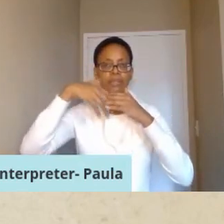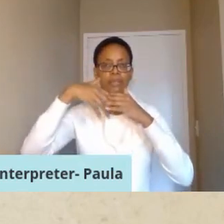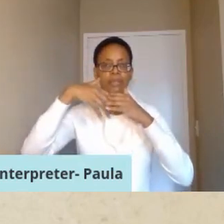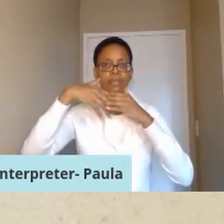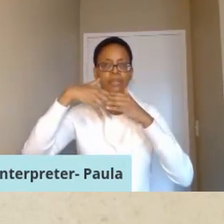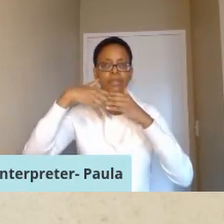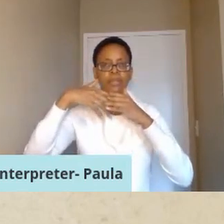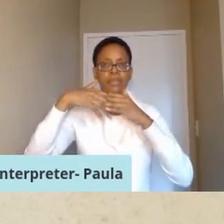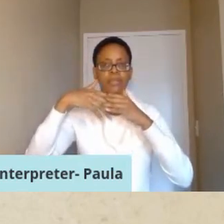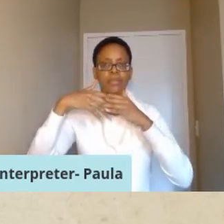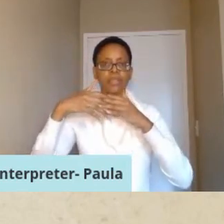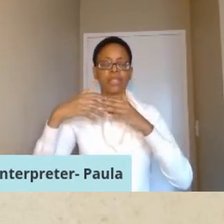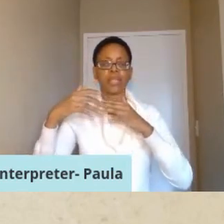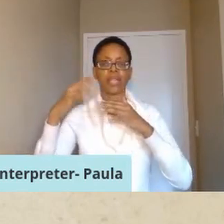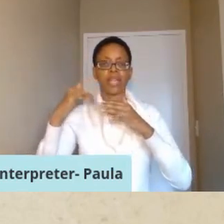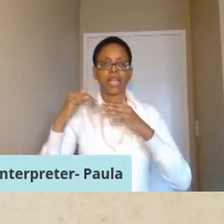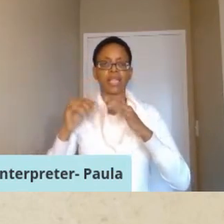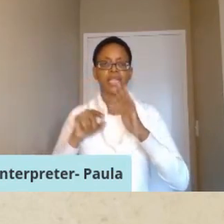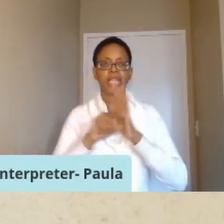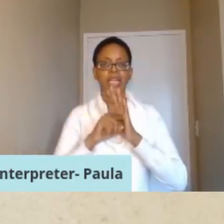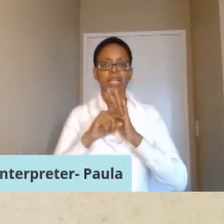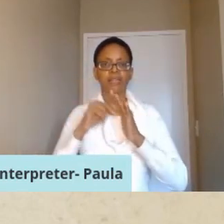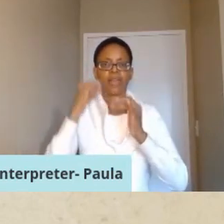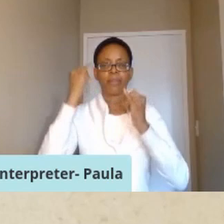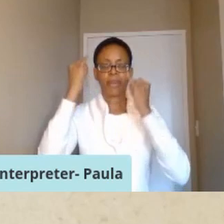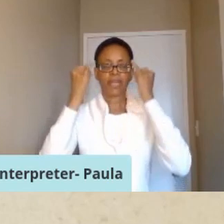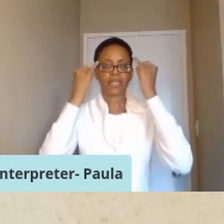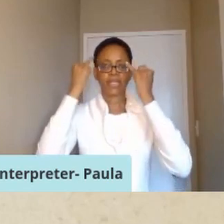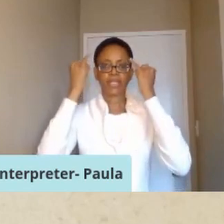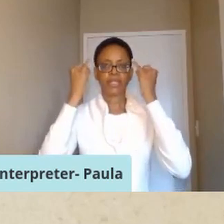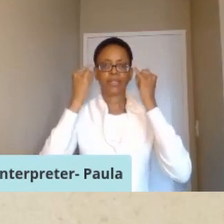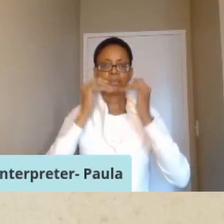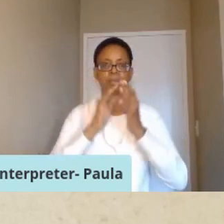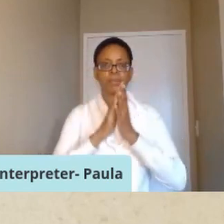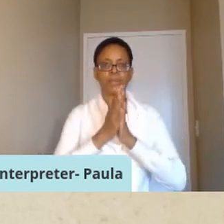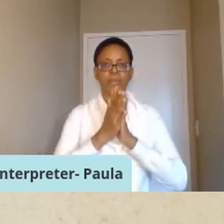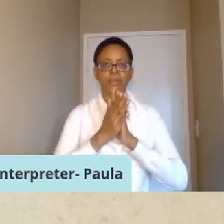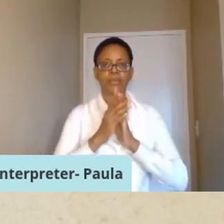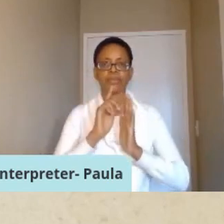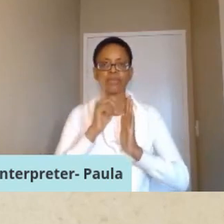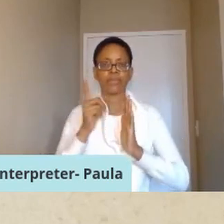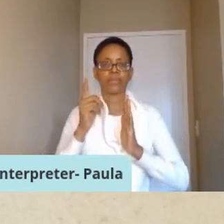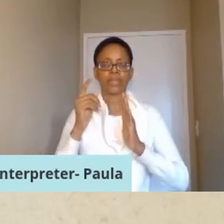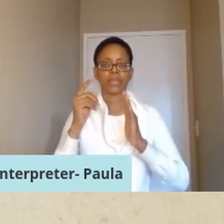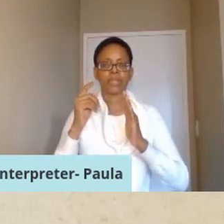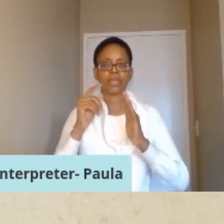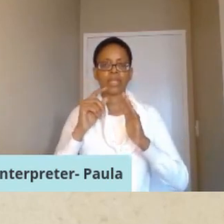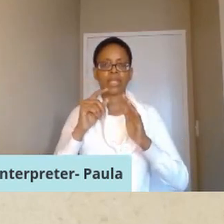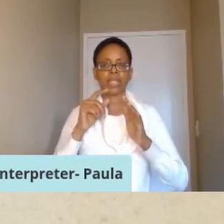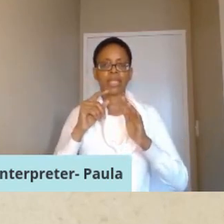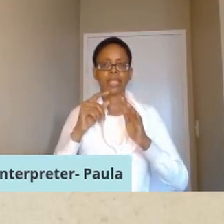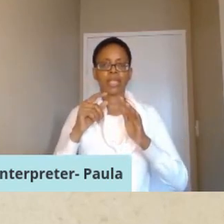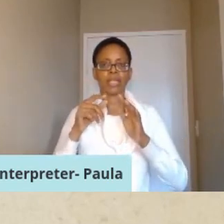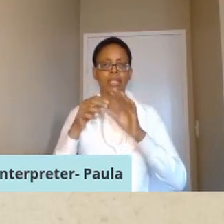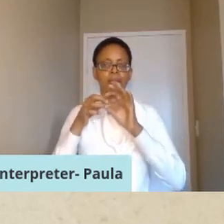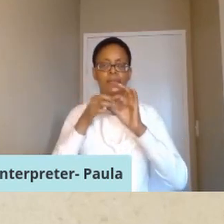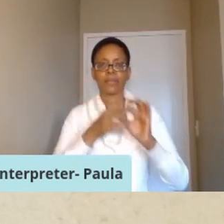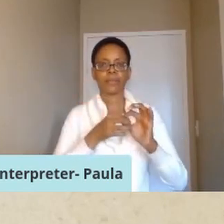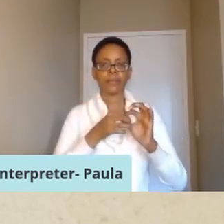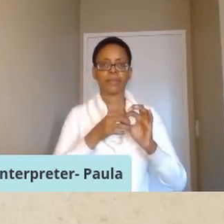the negative, unrealistic imagination is actualized and moves into the mind and transformed to the wahm,